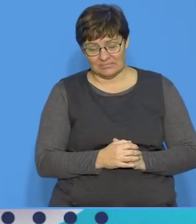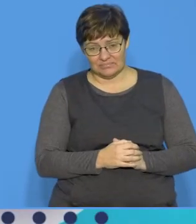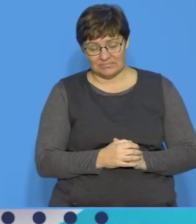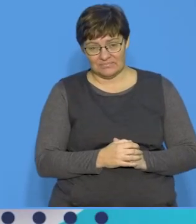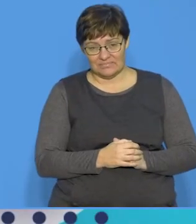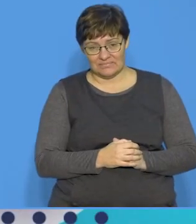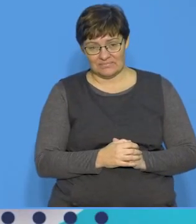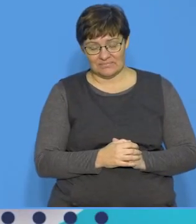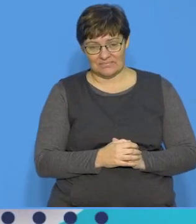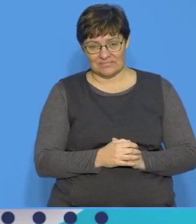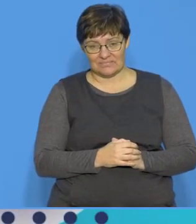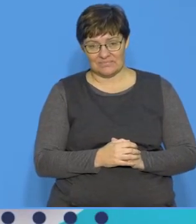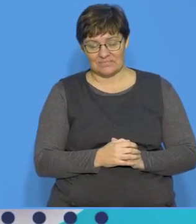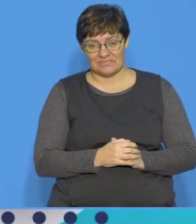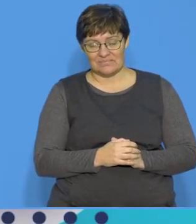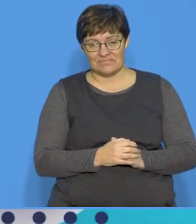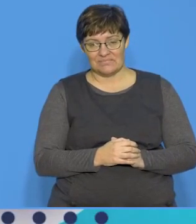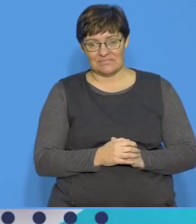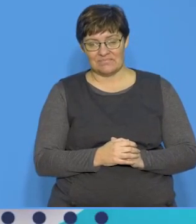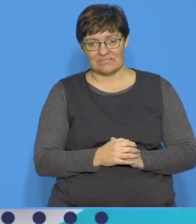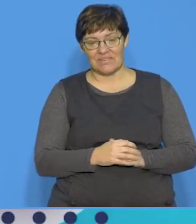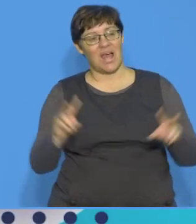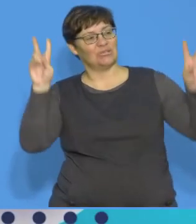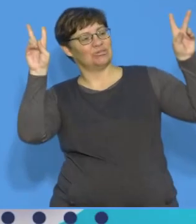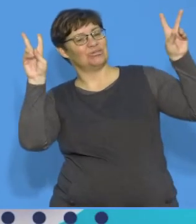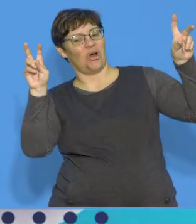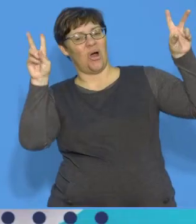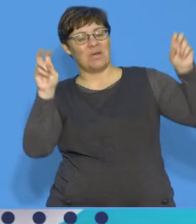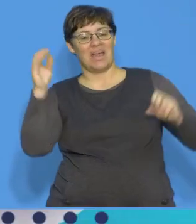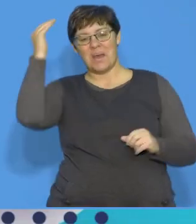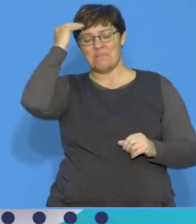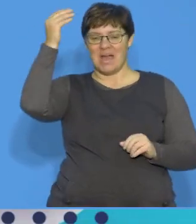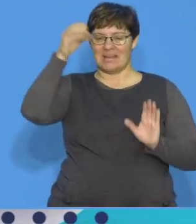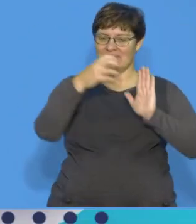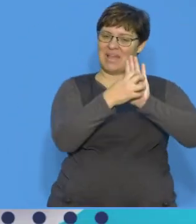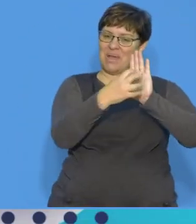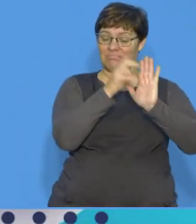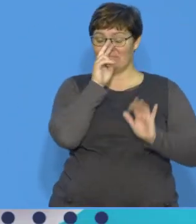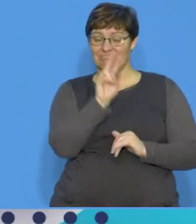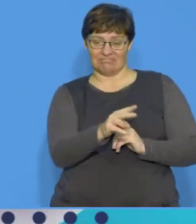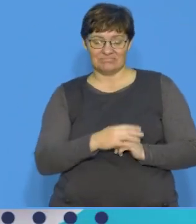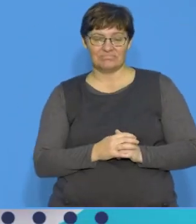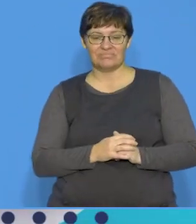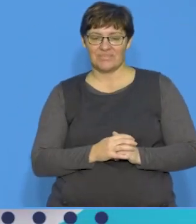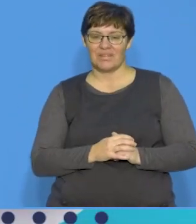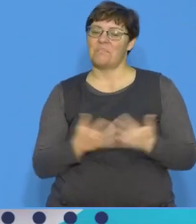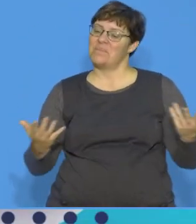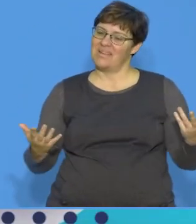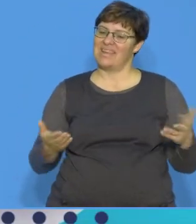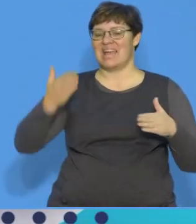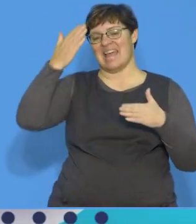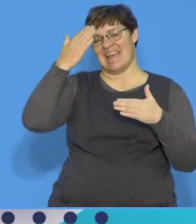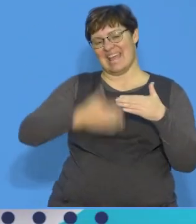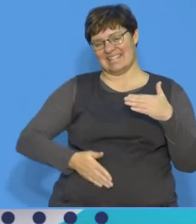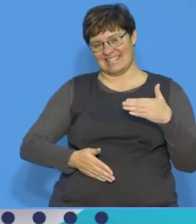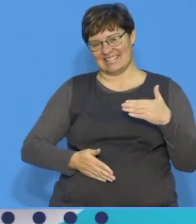So, if we have a look at our topic mind map, we can see that we've reached the